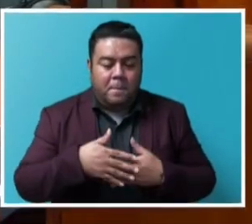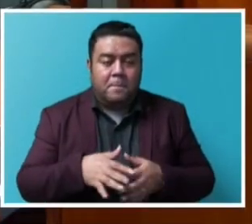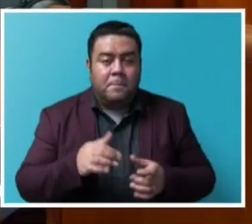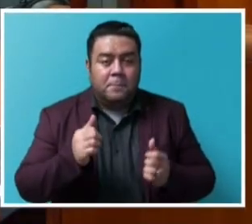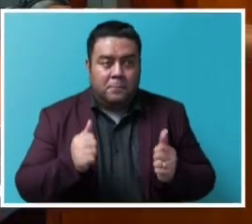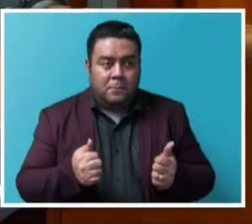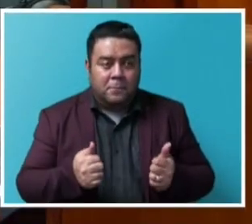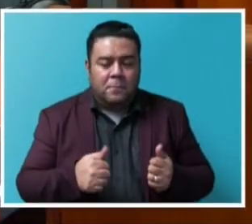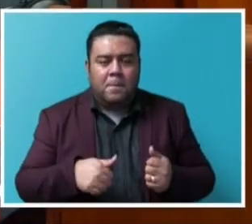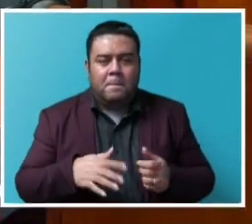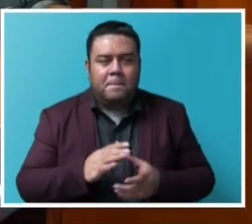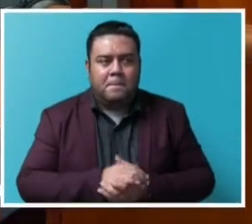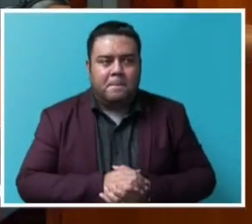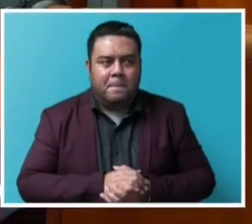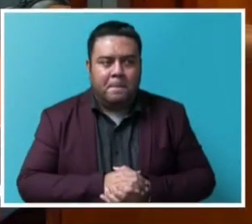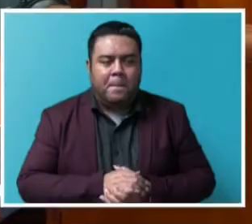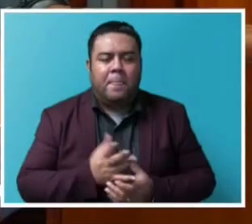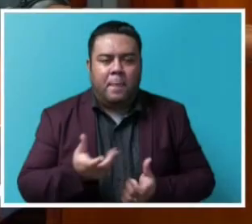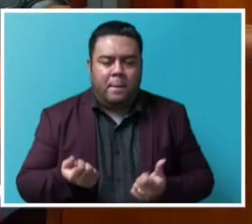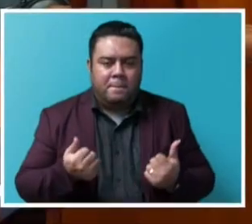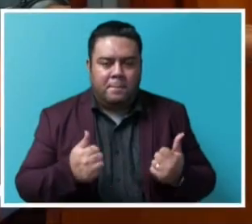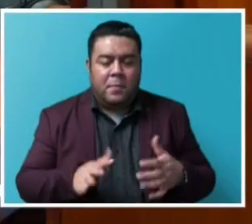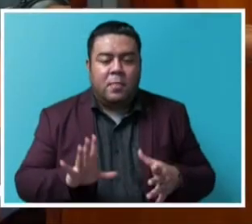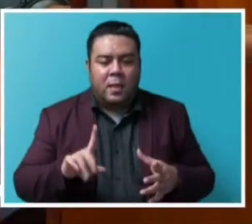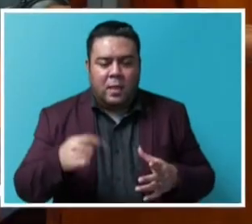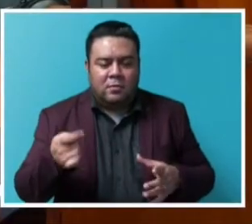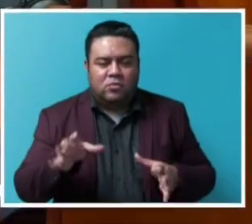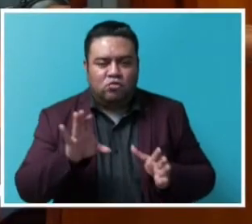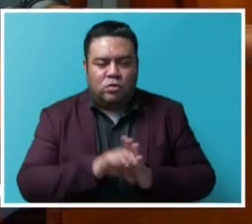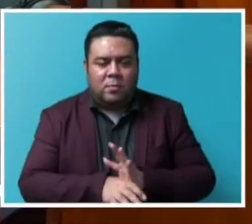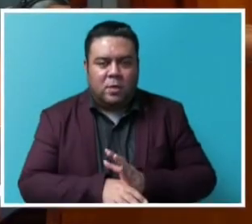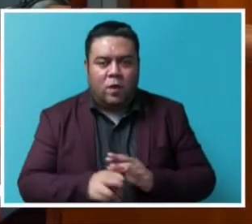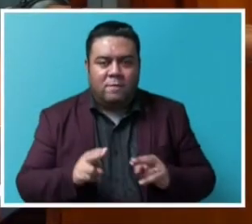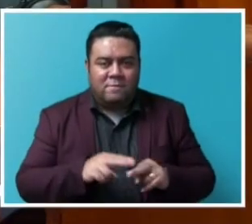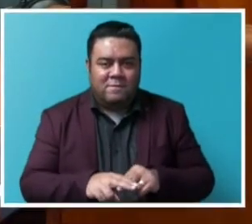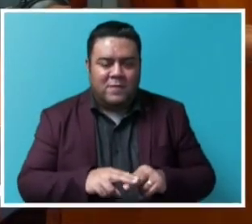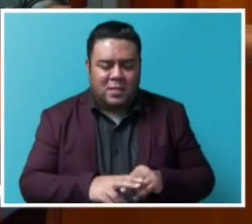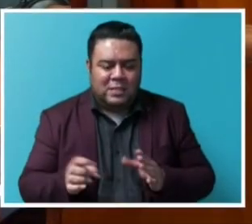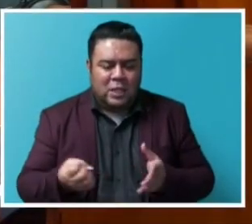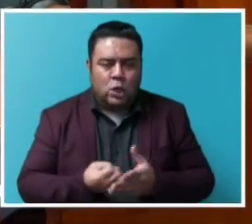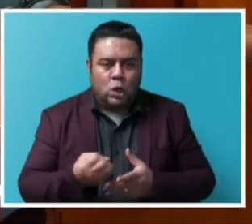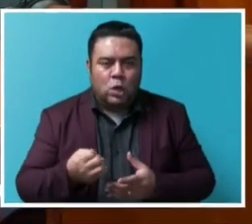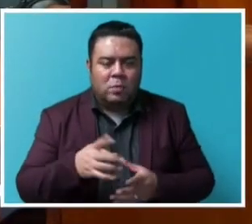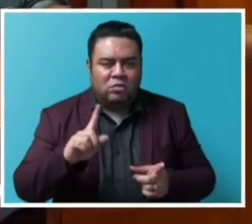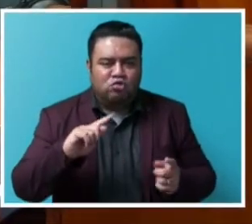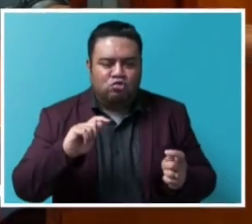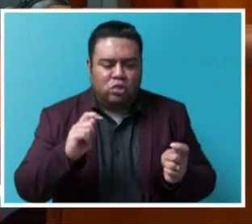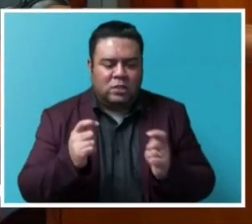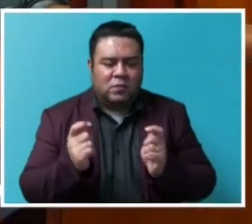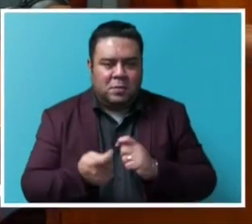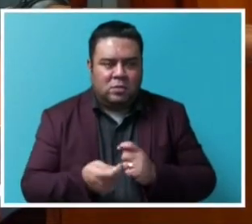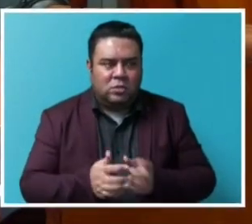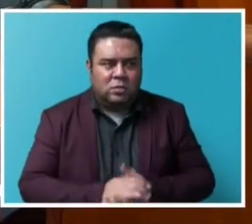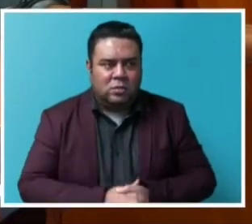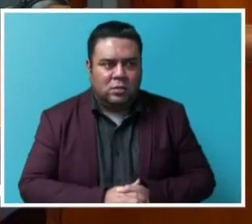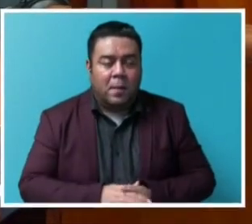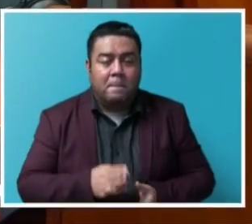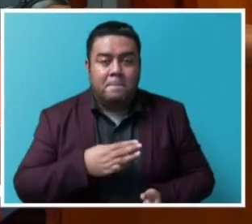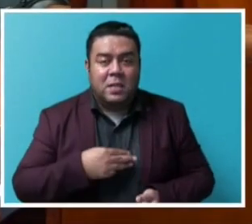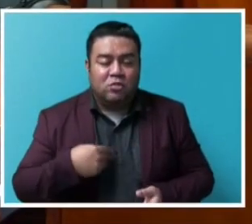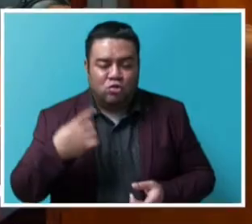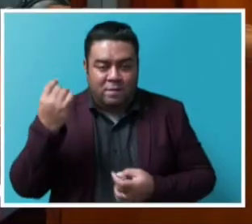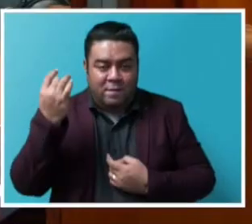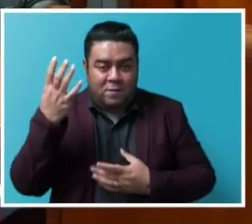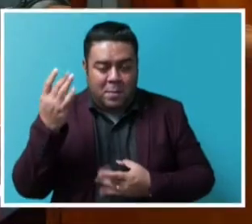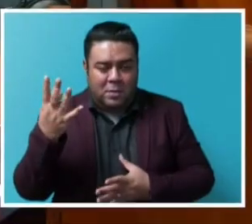perform commercially, and drive the next chapter of Fiji's economic transformation. Ministry of Information,